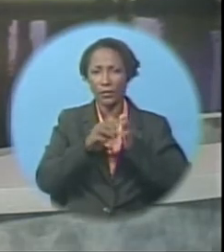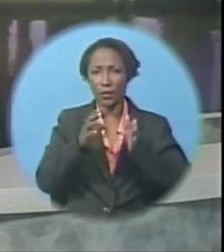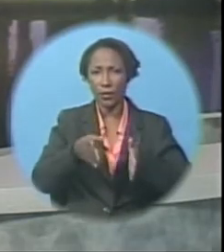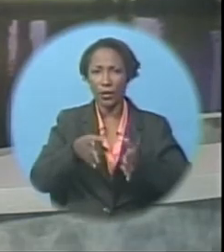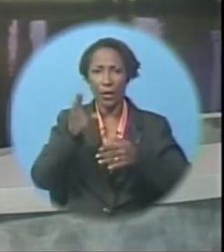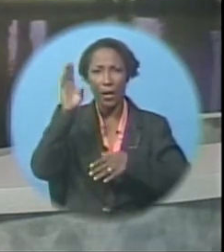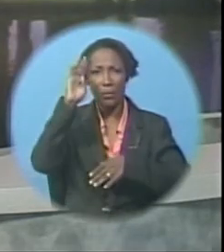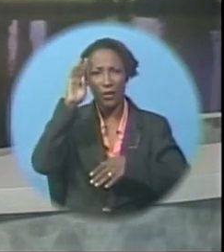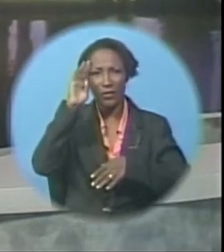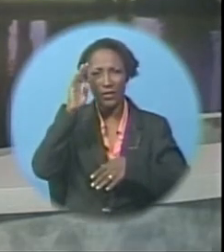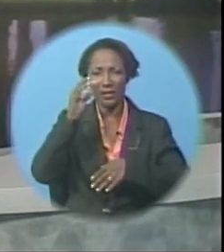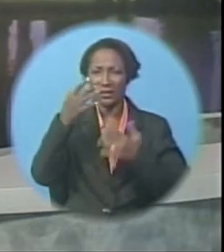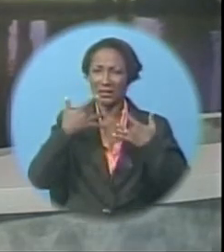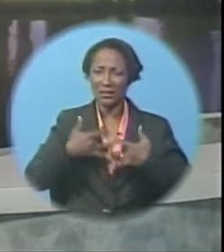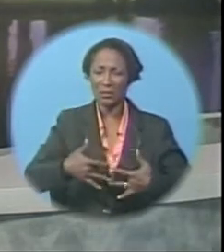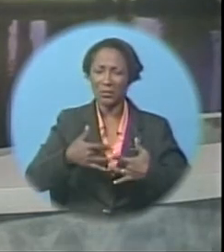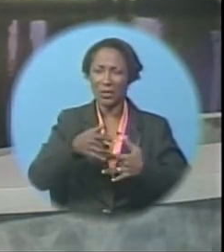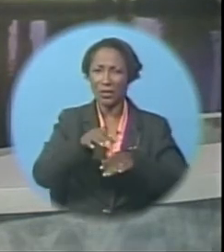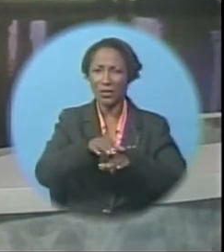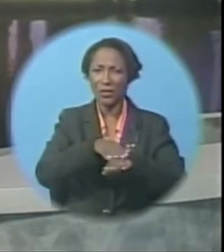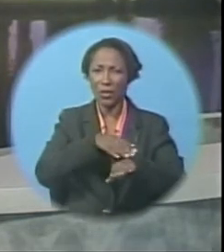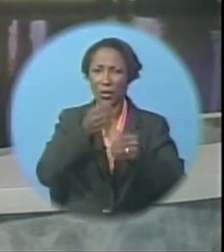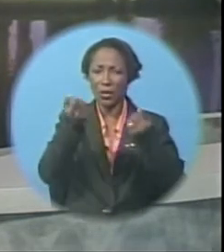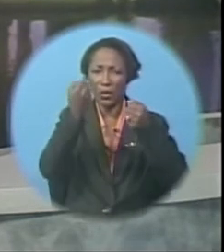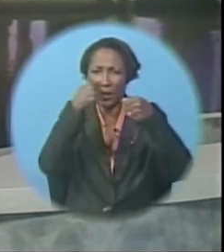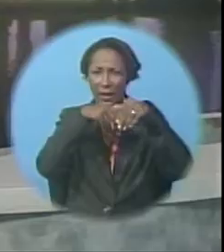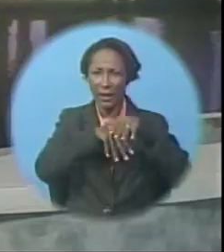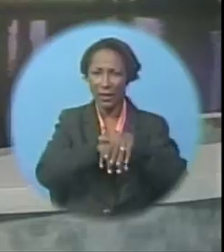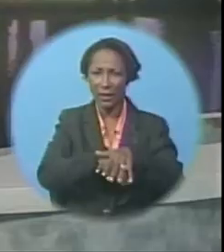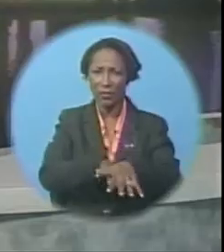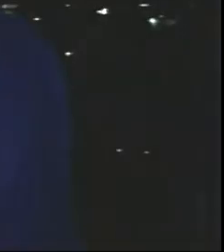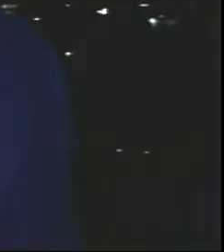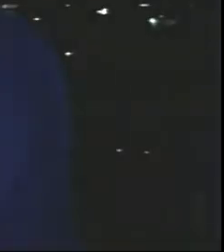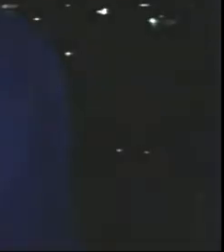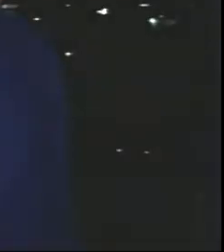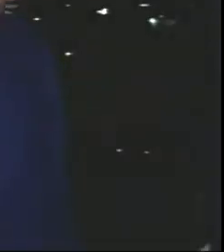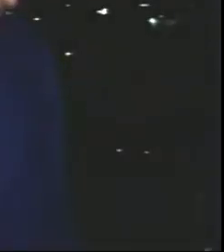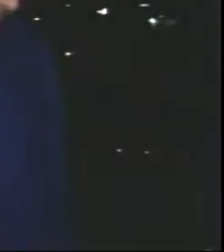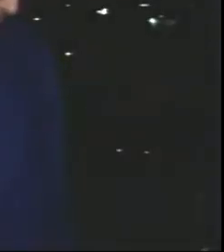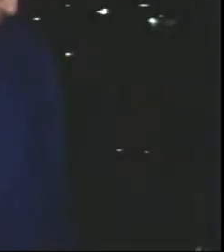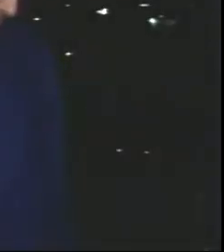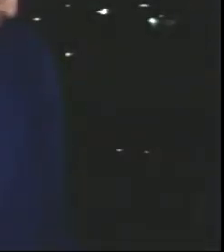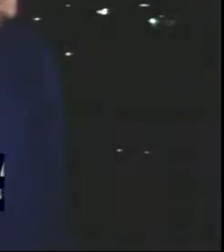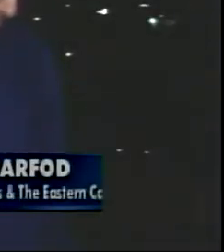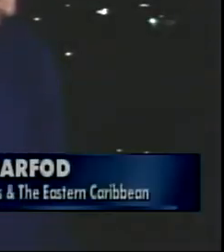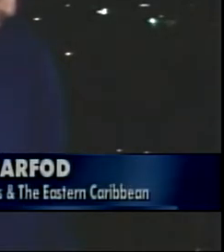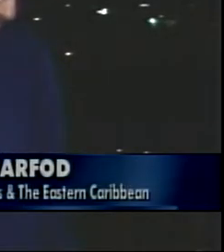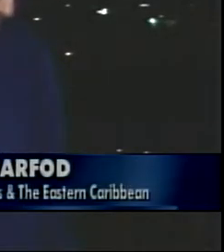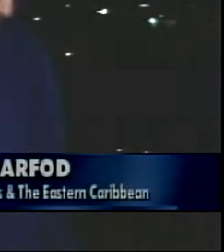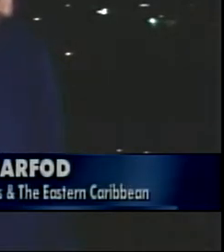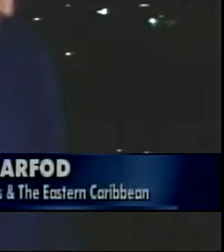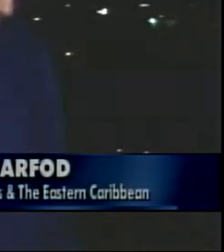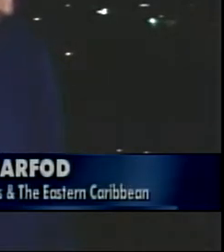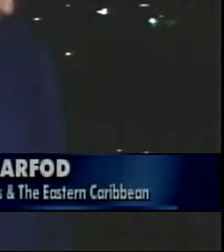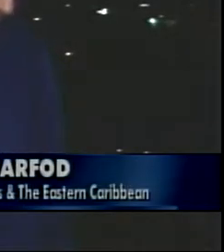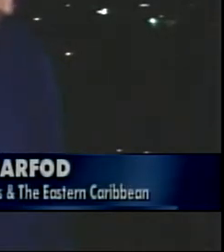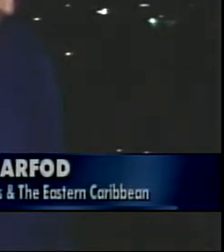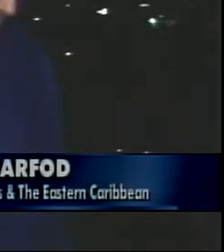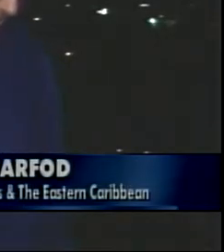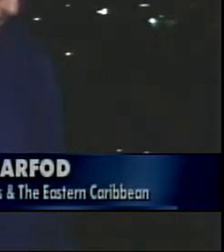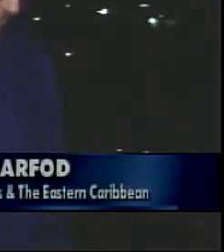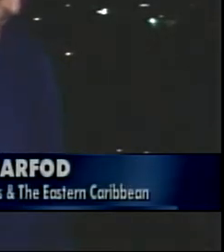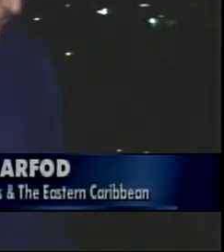however, disappointed at the slow pace of integration. We think that treaties are in